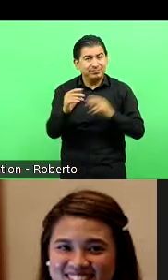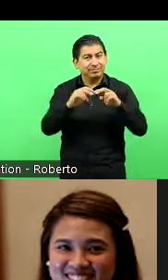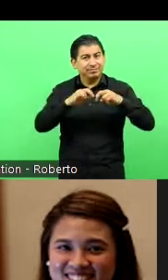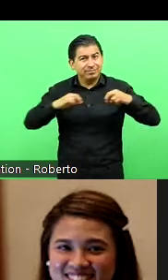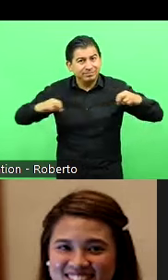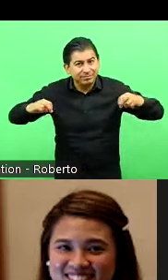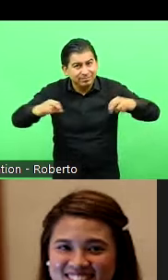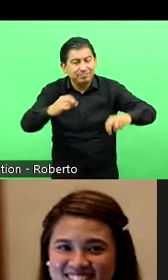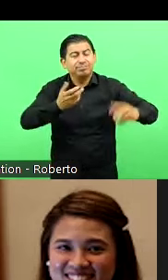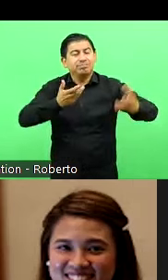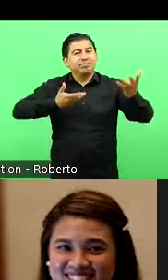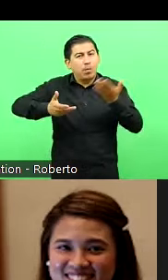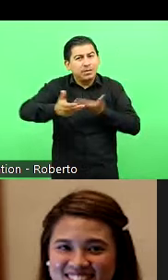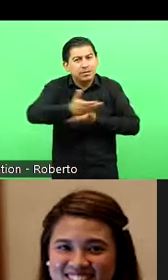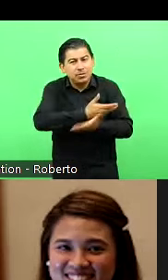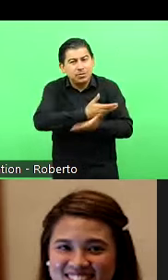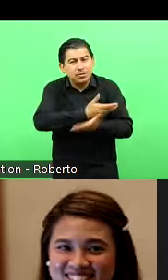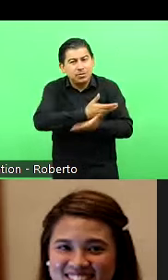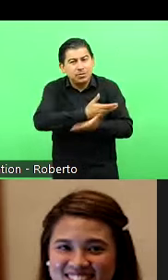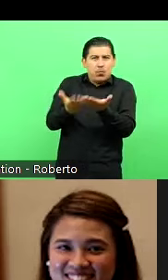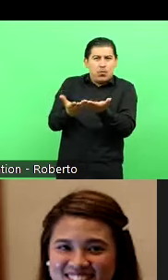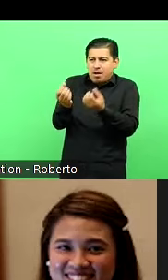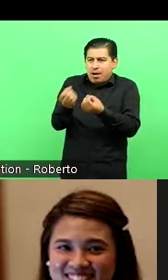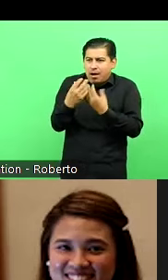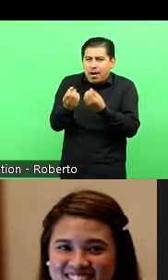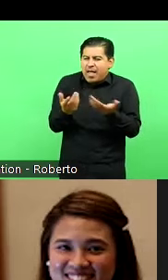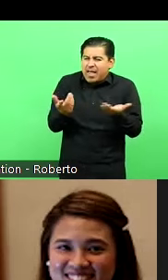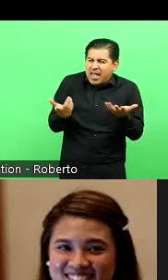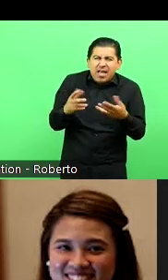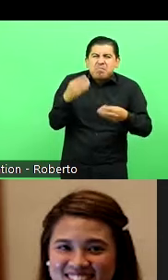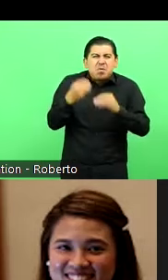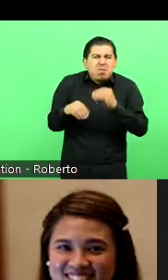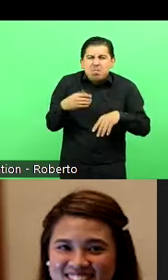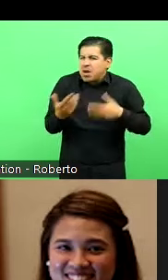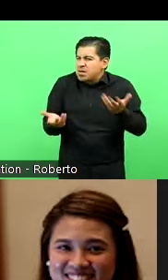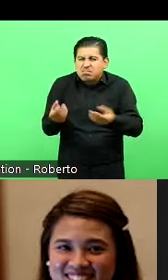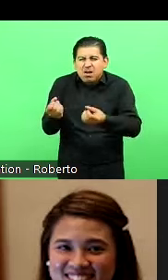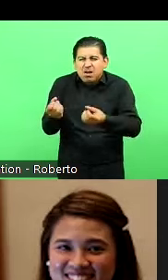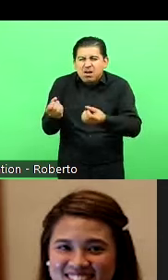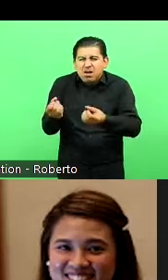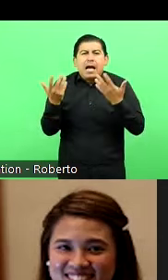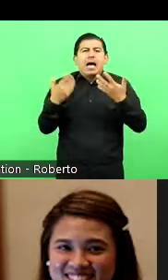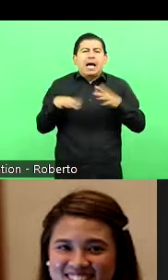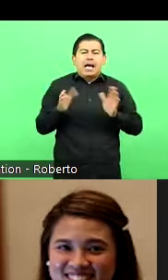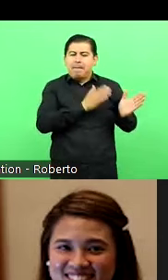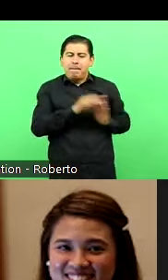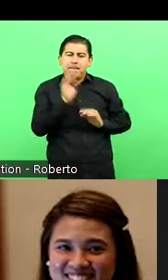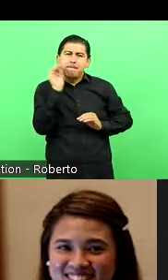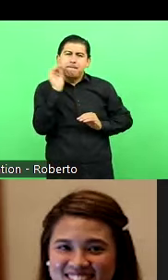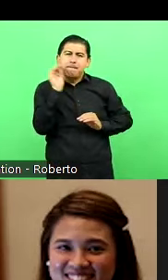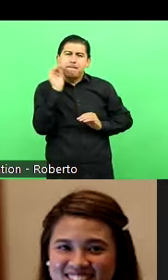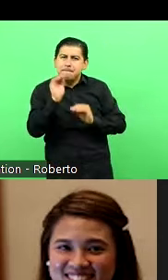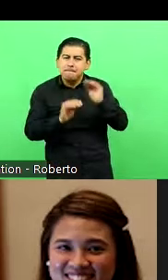top to bottom approach. And it's really important, um, and so that our policies would be